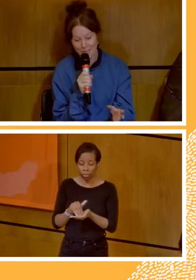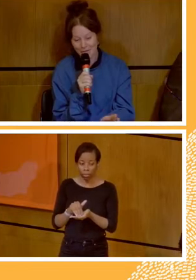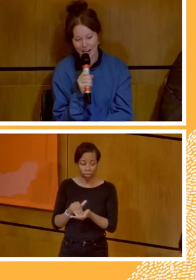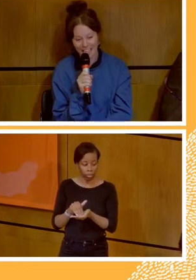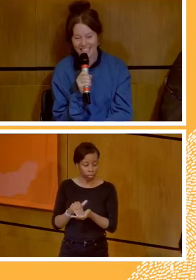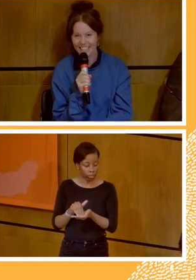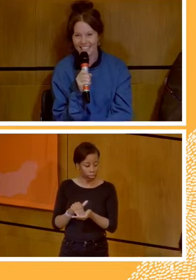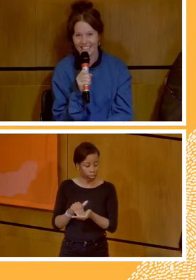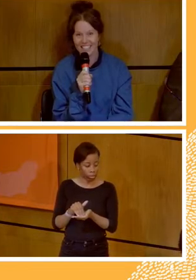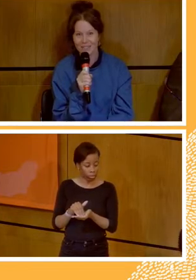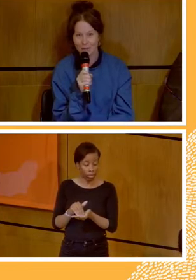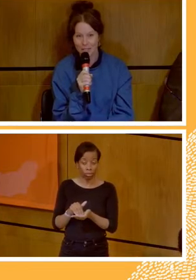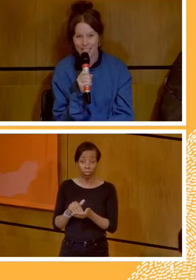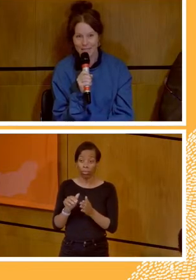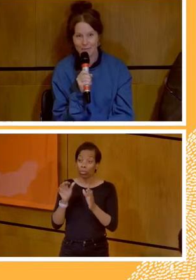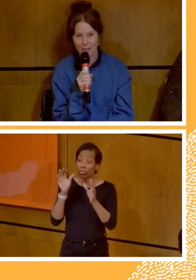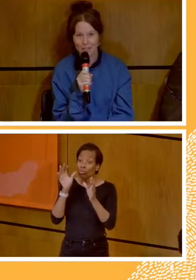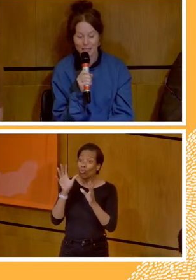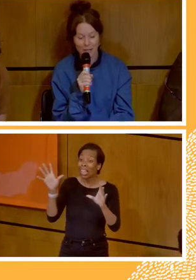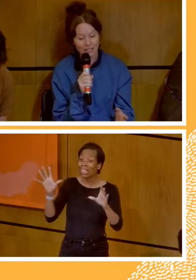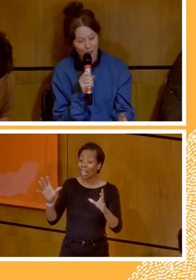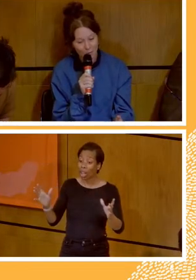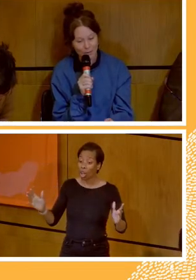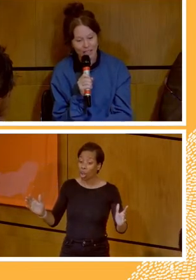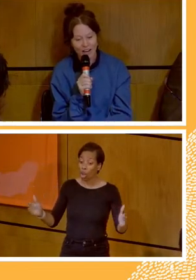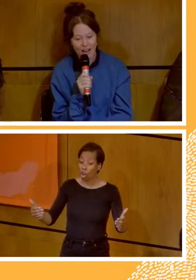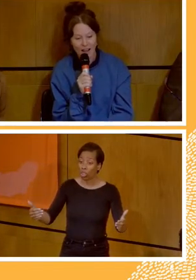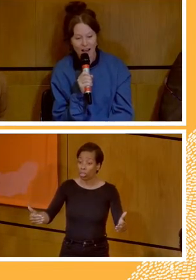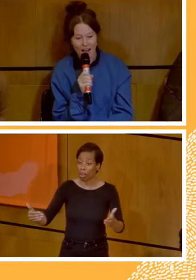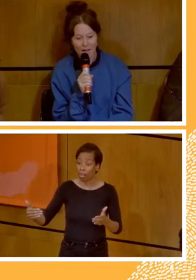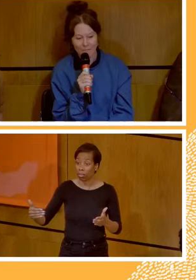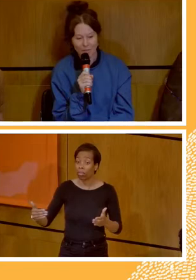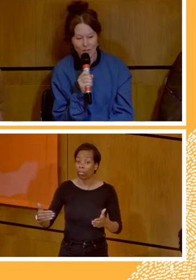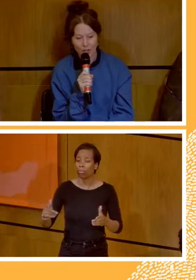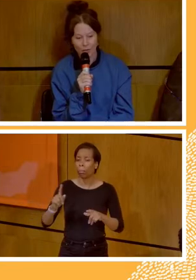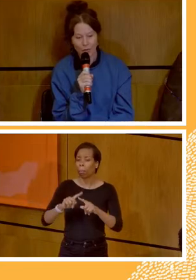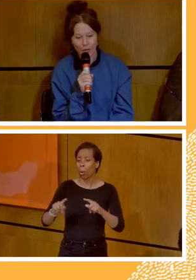a group of reindeer herders, mostly men, some women,